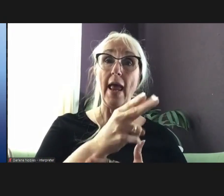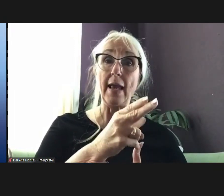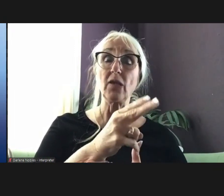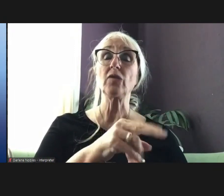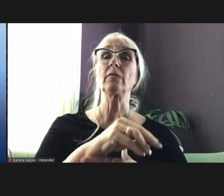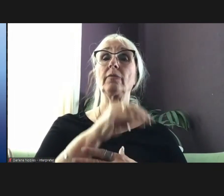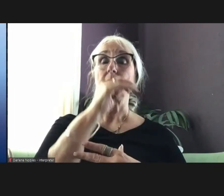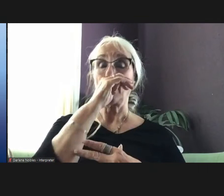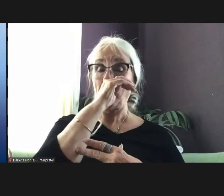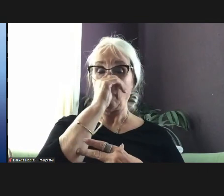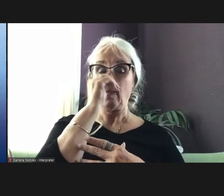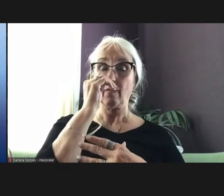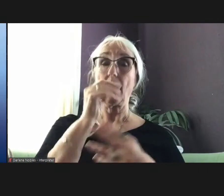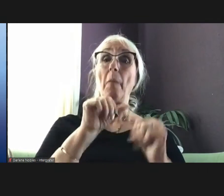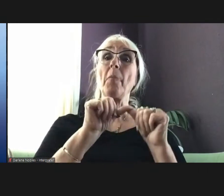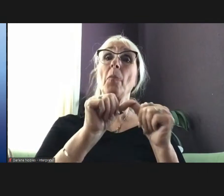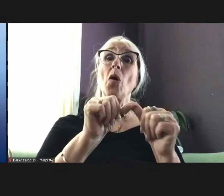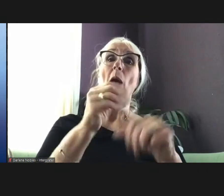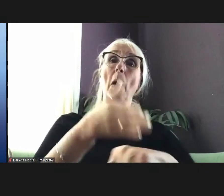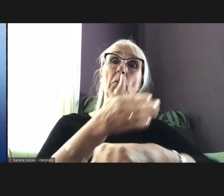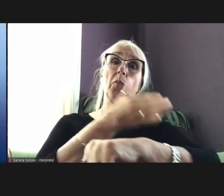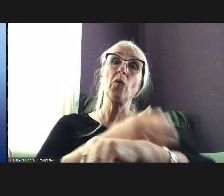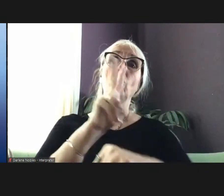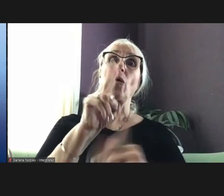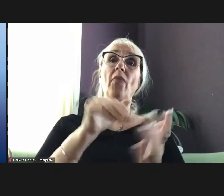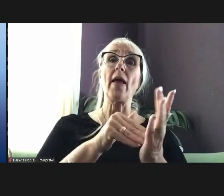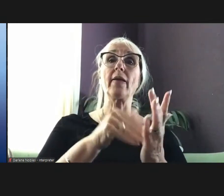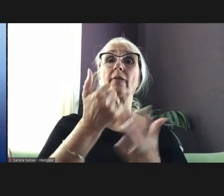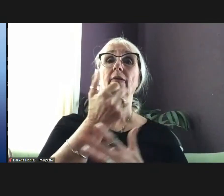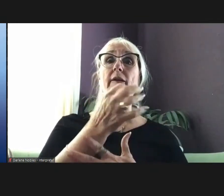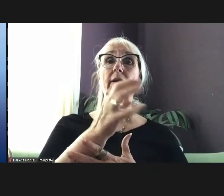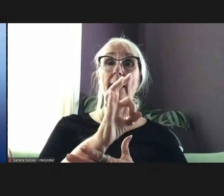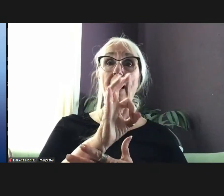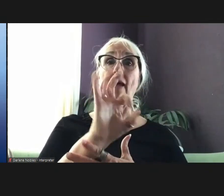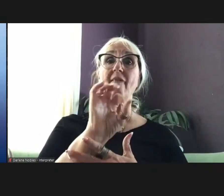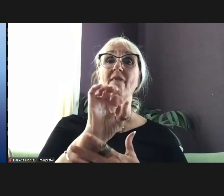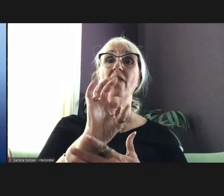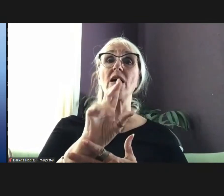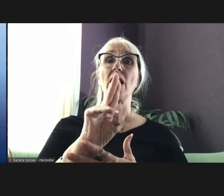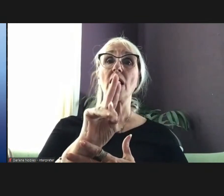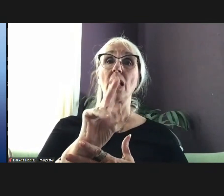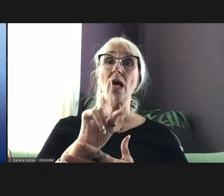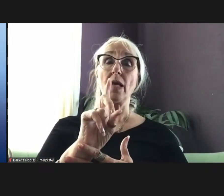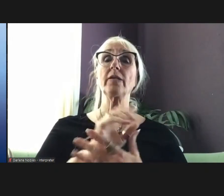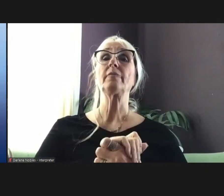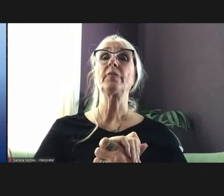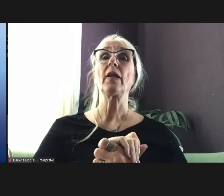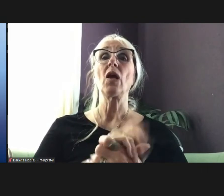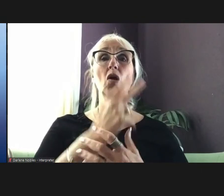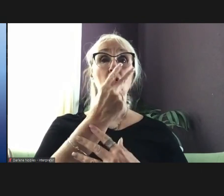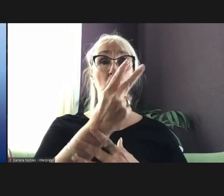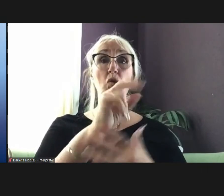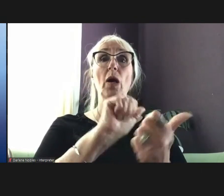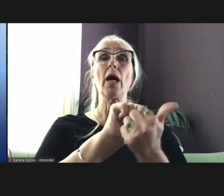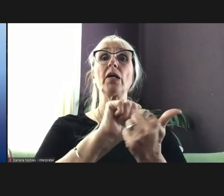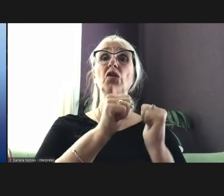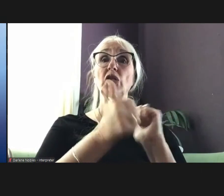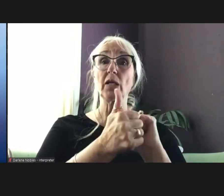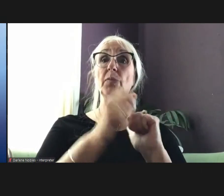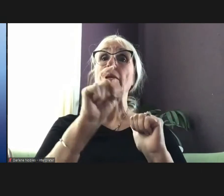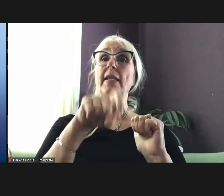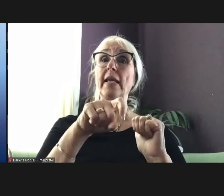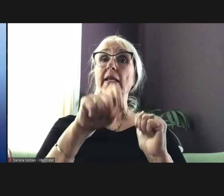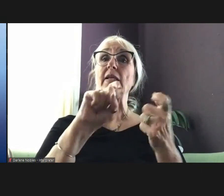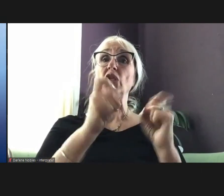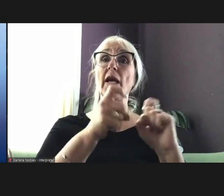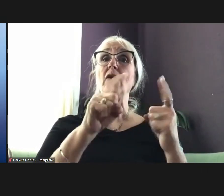Permanent Improvement Fund for the 2019 bonds or certificates of obligation. There are two adjustments that need to be made to the ADA